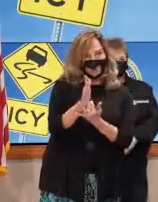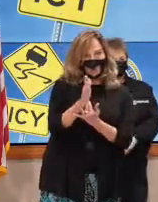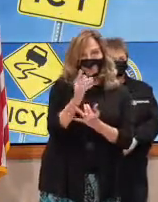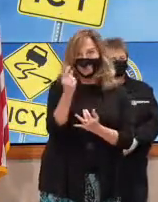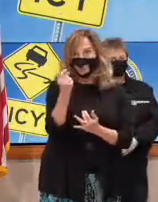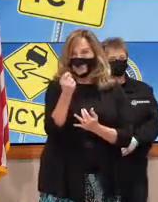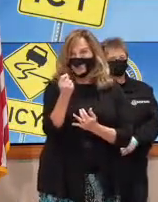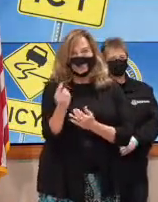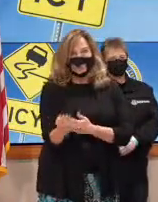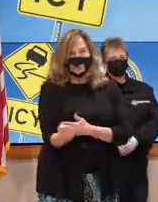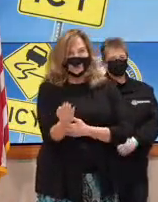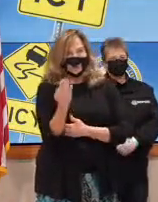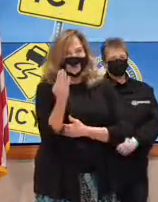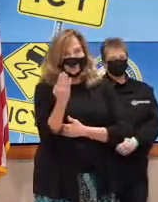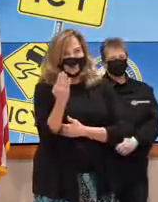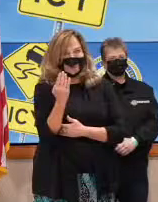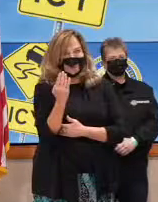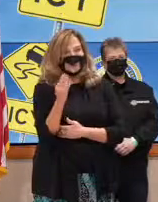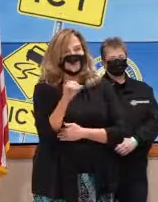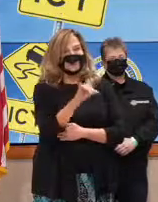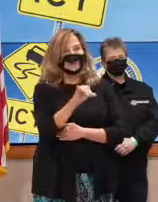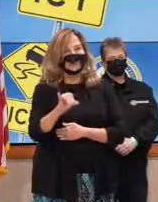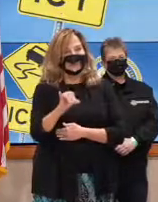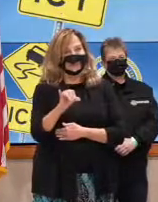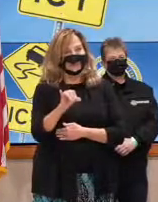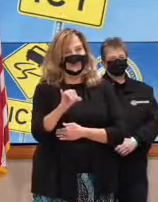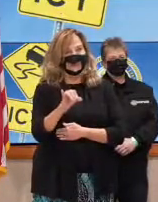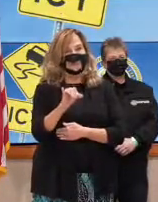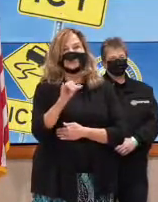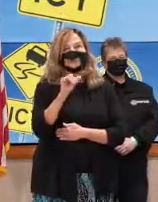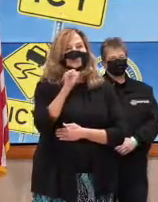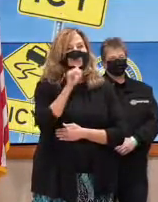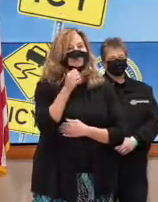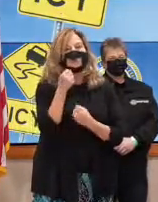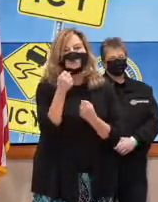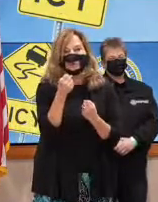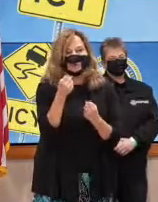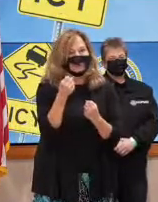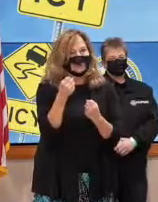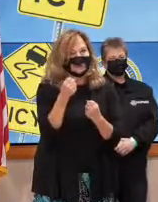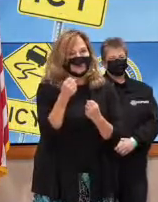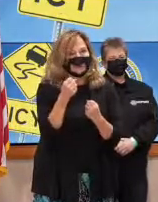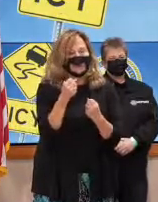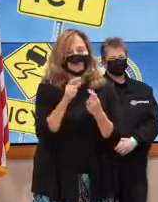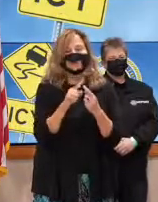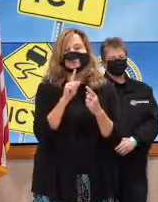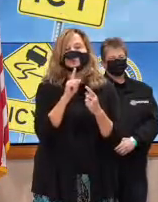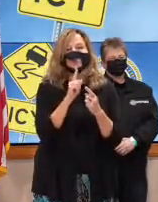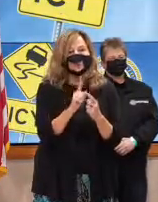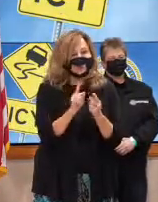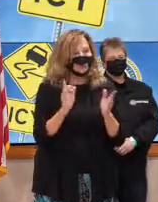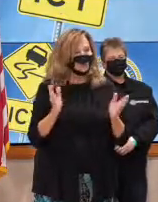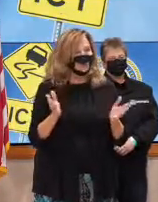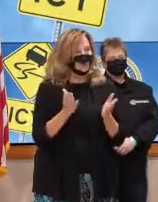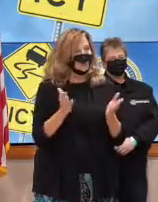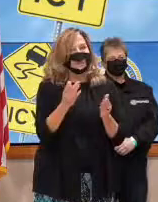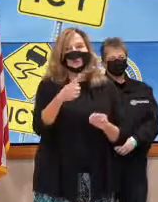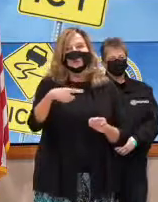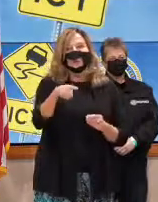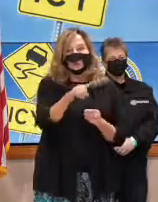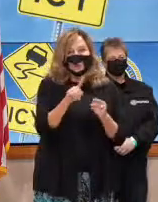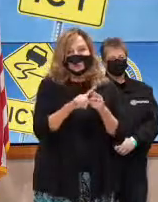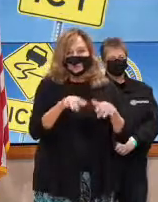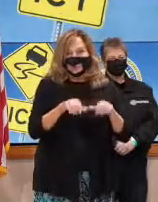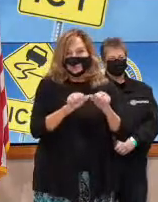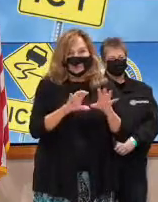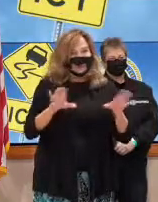This is a serious situation. And so today's message is about urging everybody to take action right